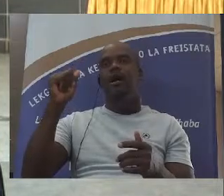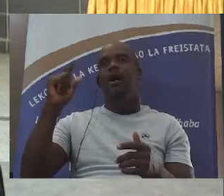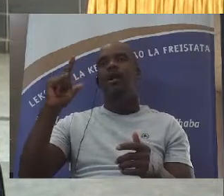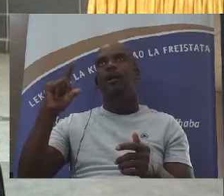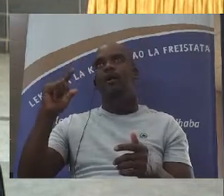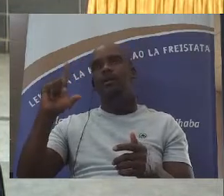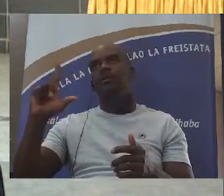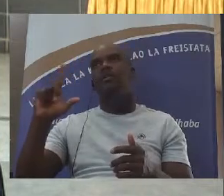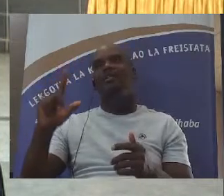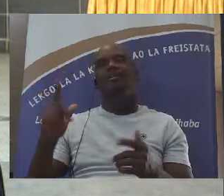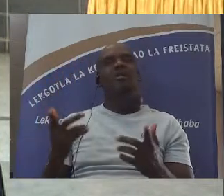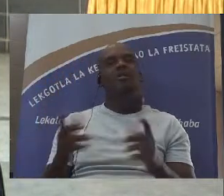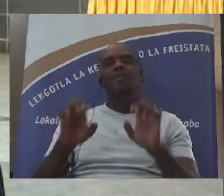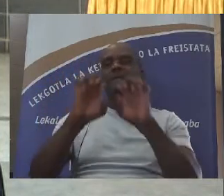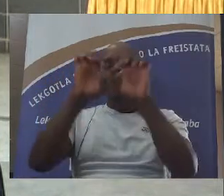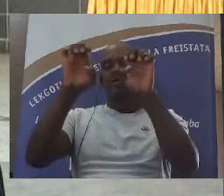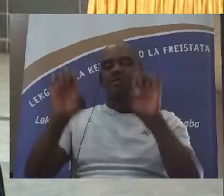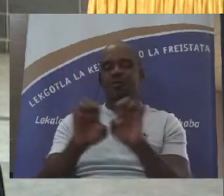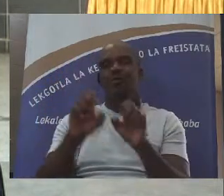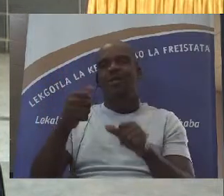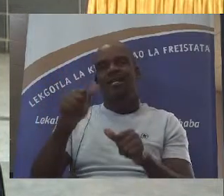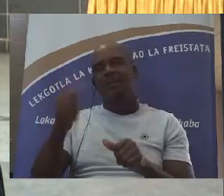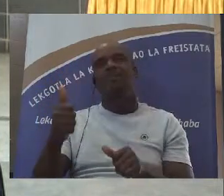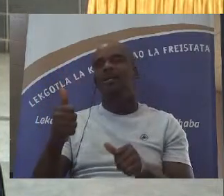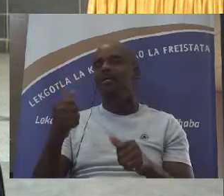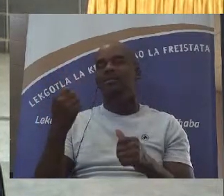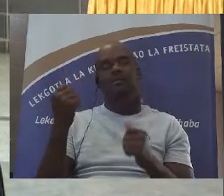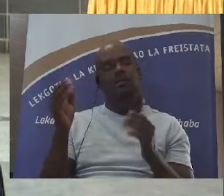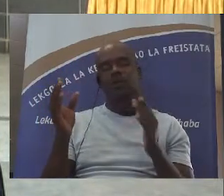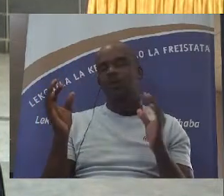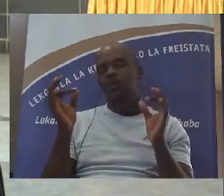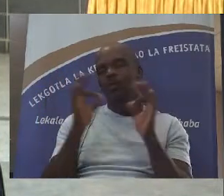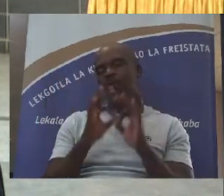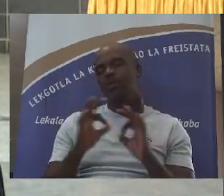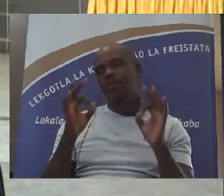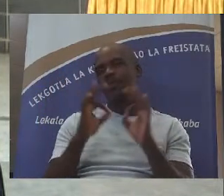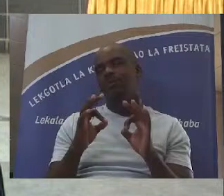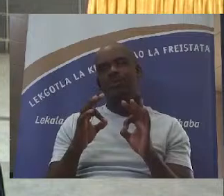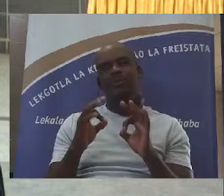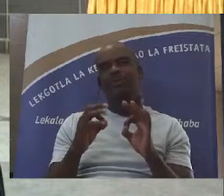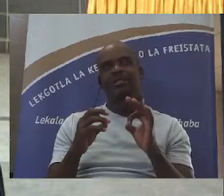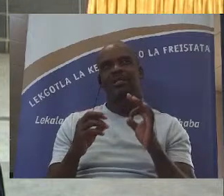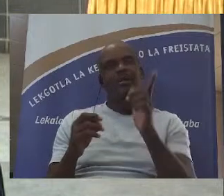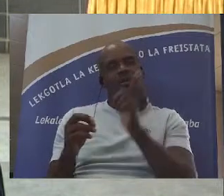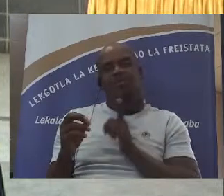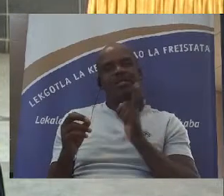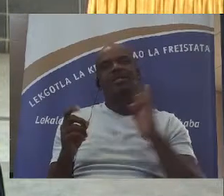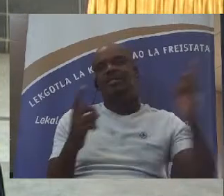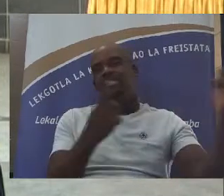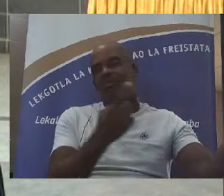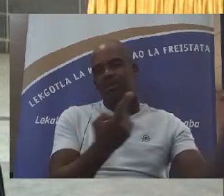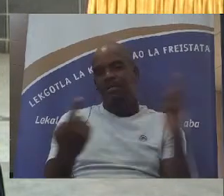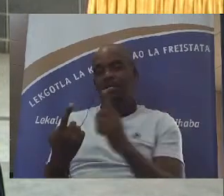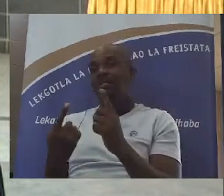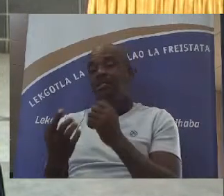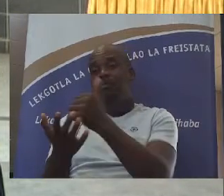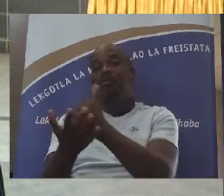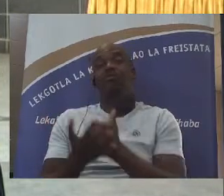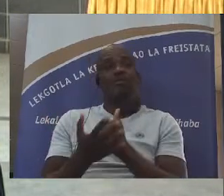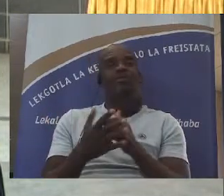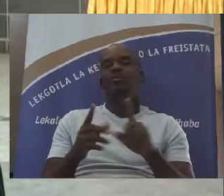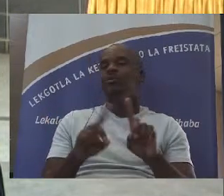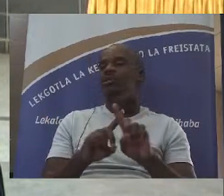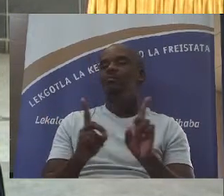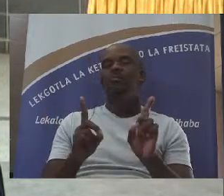they will come here and come to help those who don't have funds to make those things. We are still waiting for